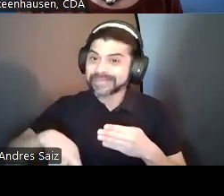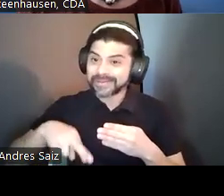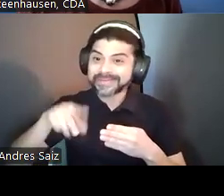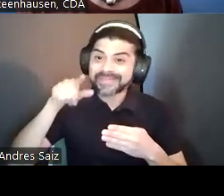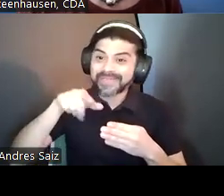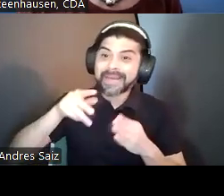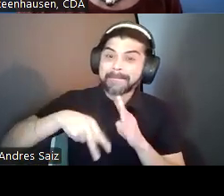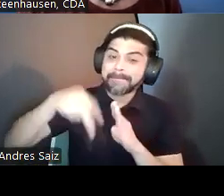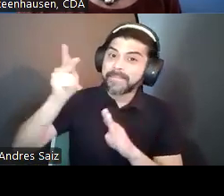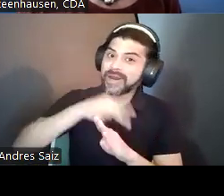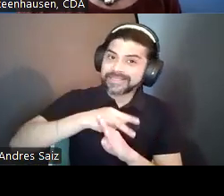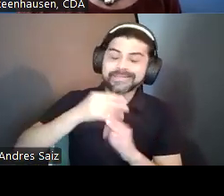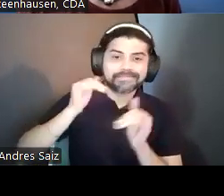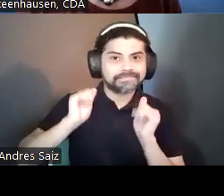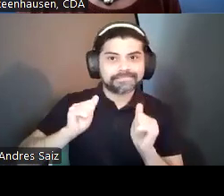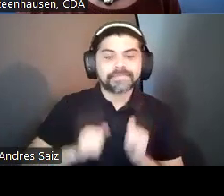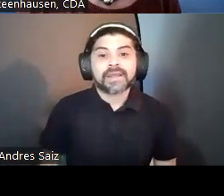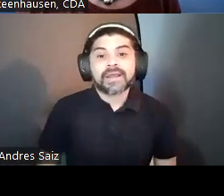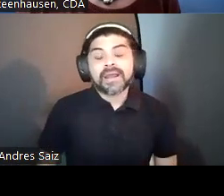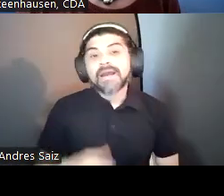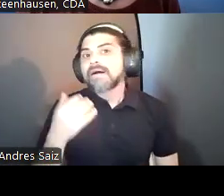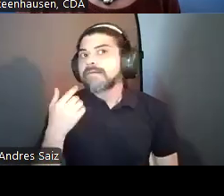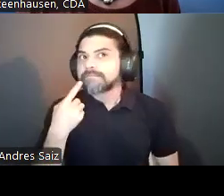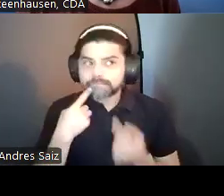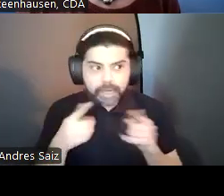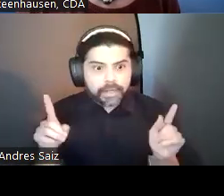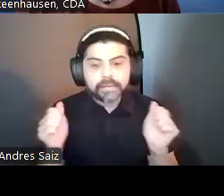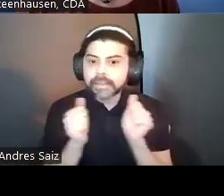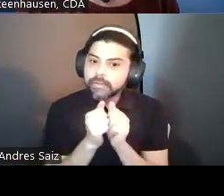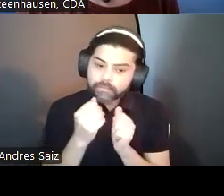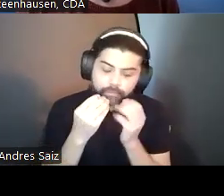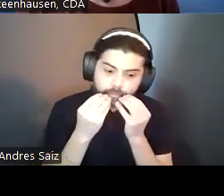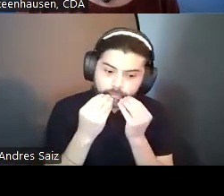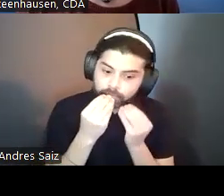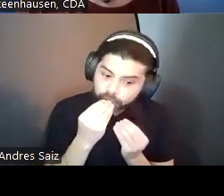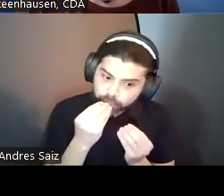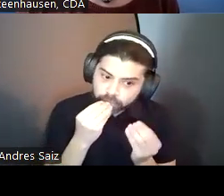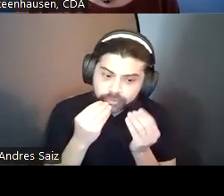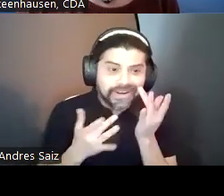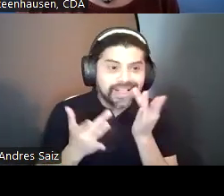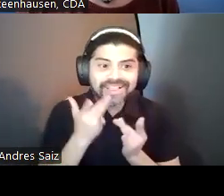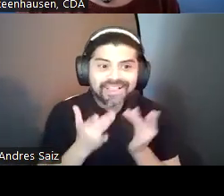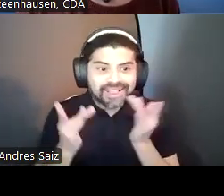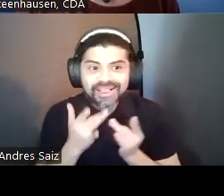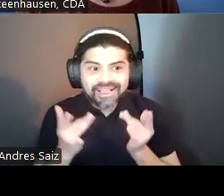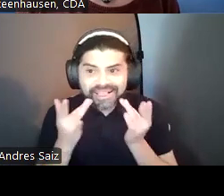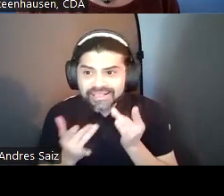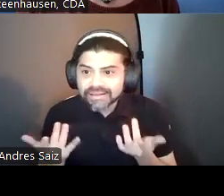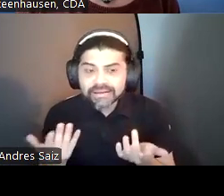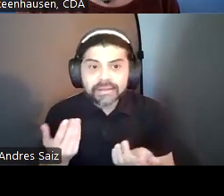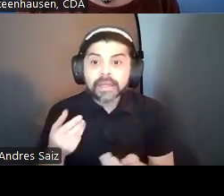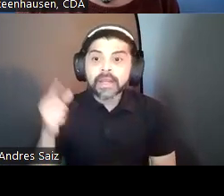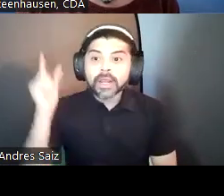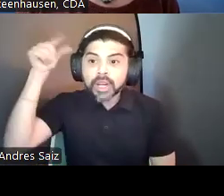And finally, with food security and benefits impacted by the 2025 federal government shutdown, Governor